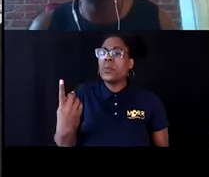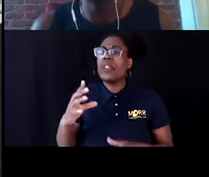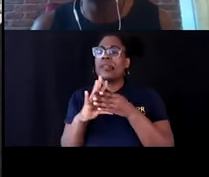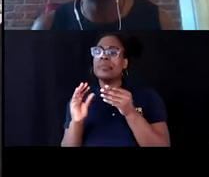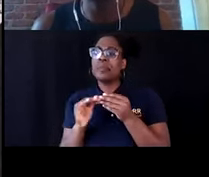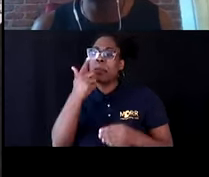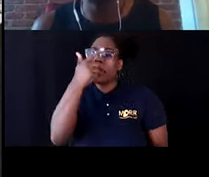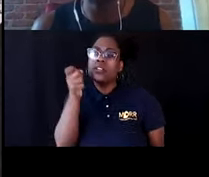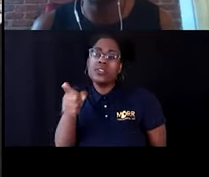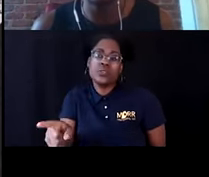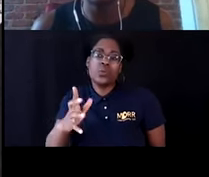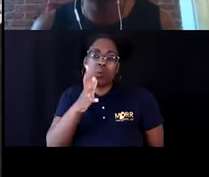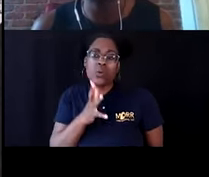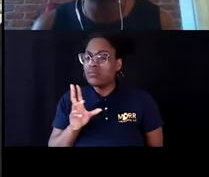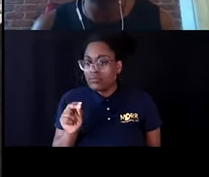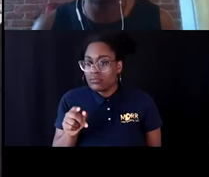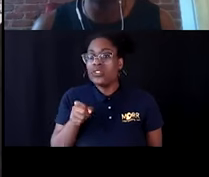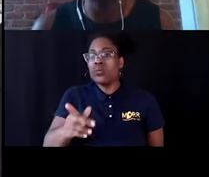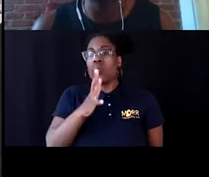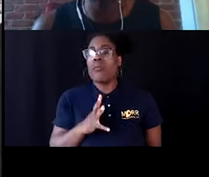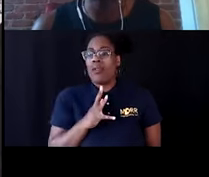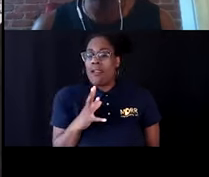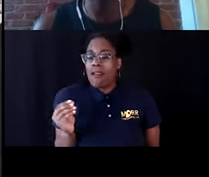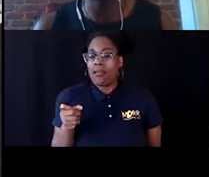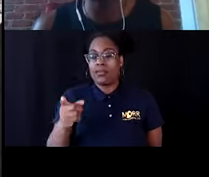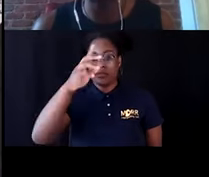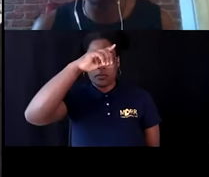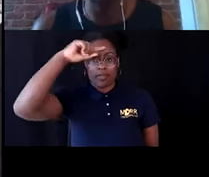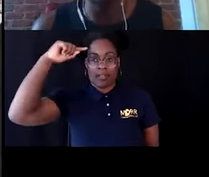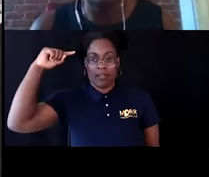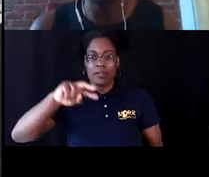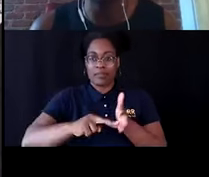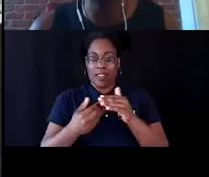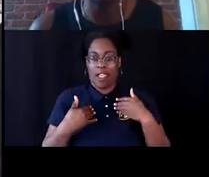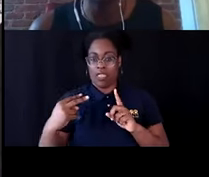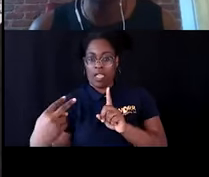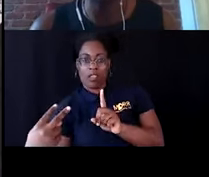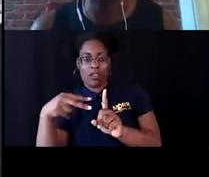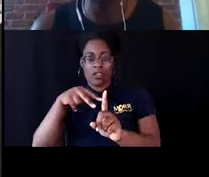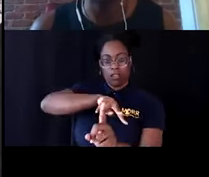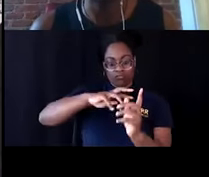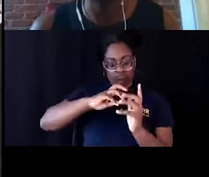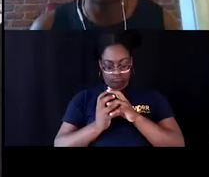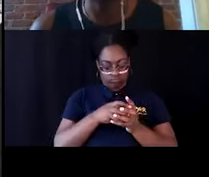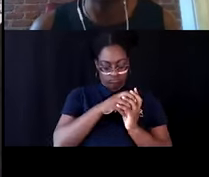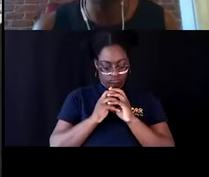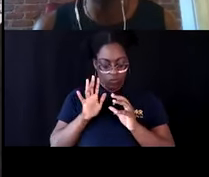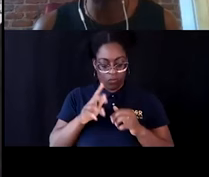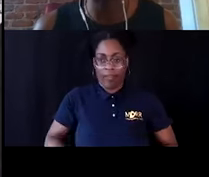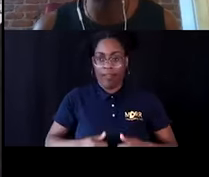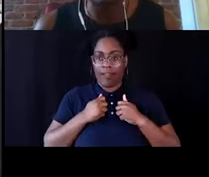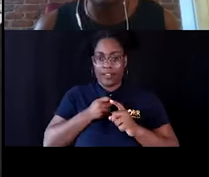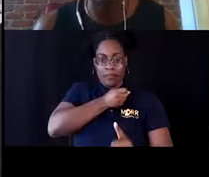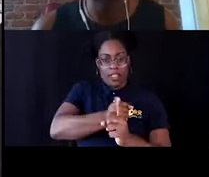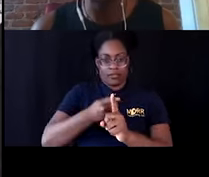SojournerTruthProject.org to see the true history and the true transcript of that actual speech. A Sojourner Truth said it. A